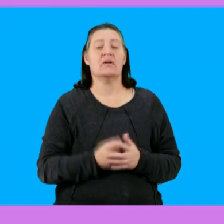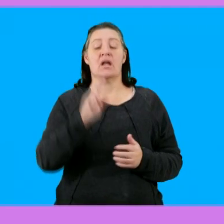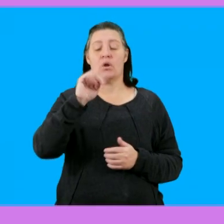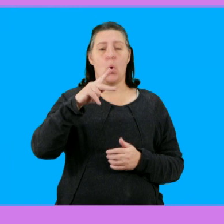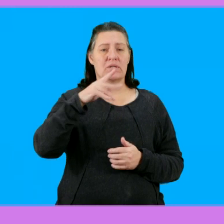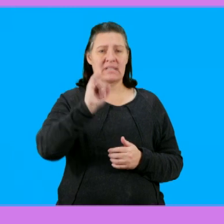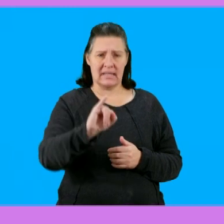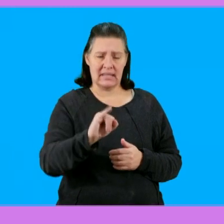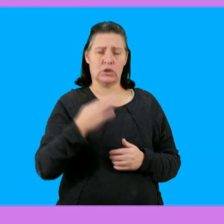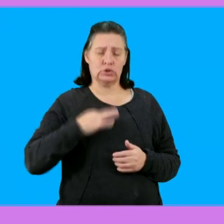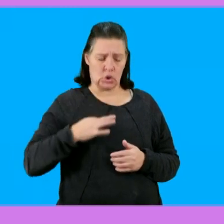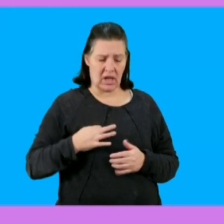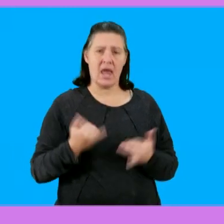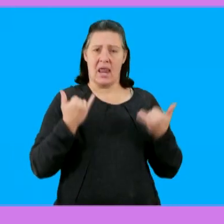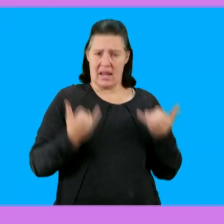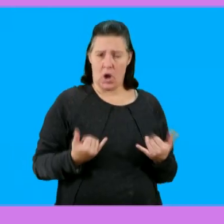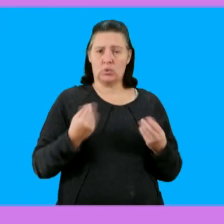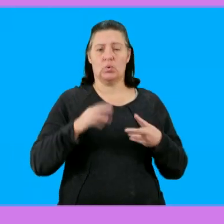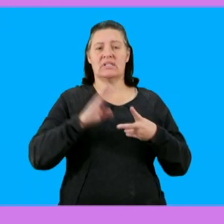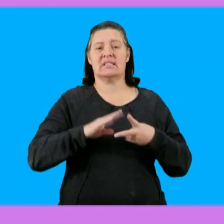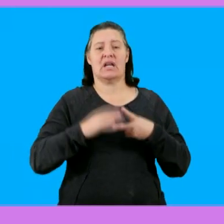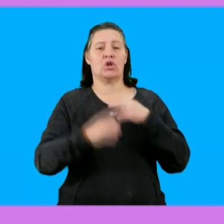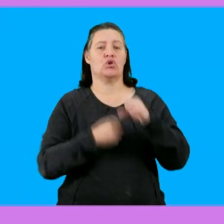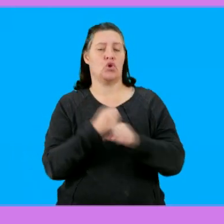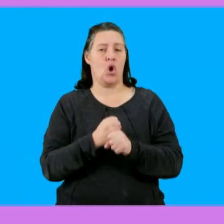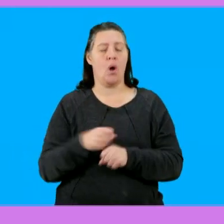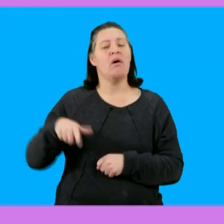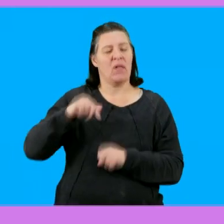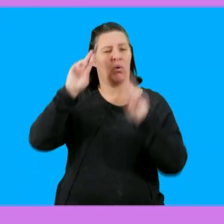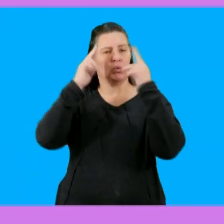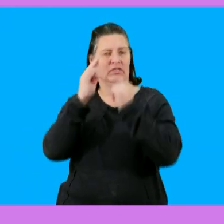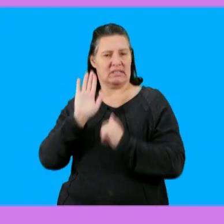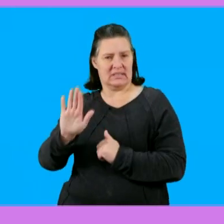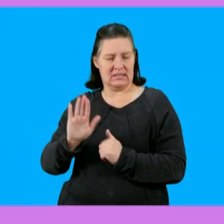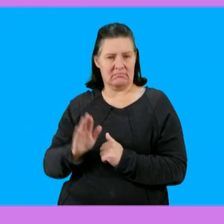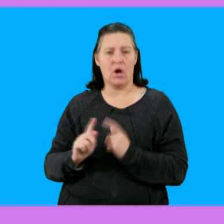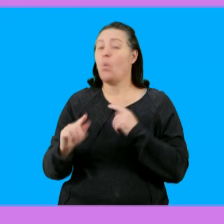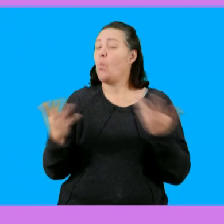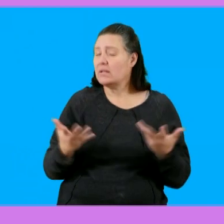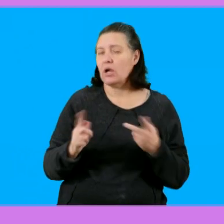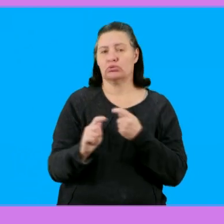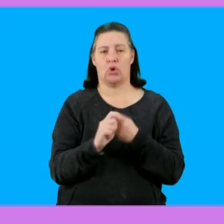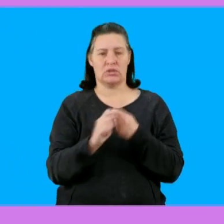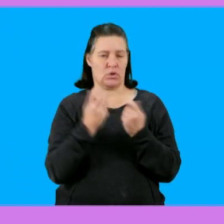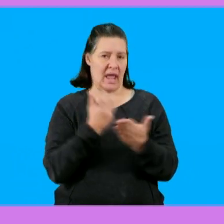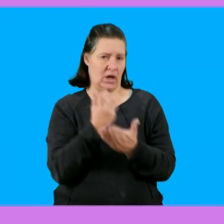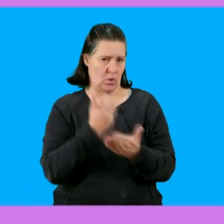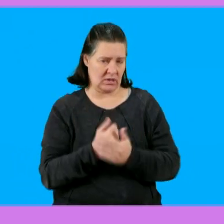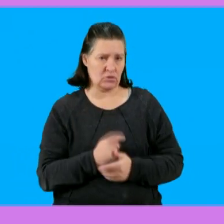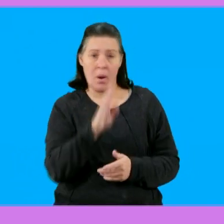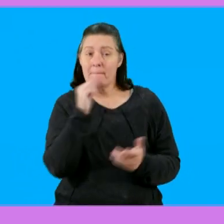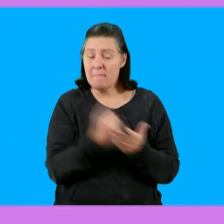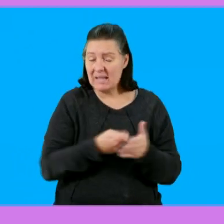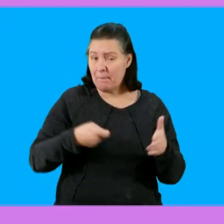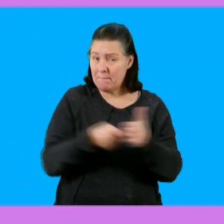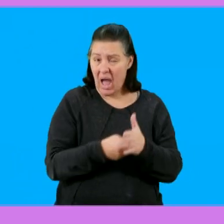Mrs. Nkosi's daughter is currently doing a second year at the local university in transport economics. She needs to buy